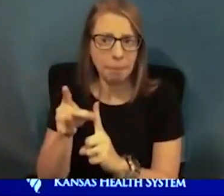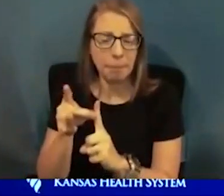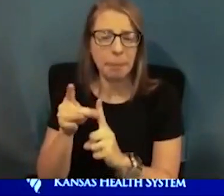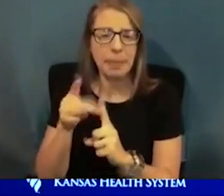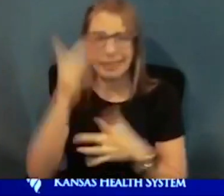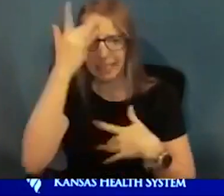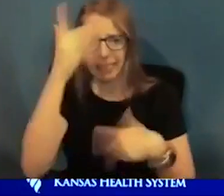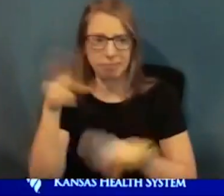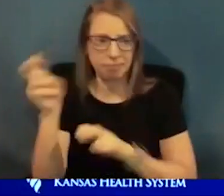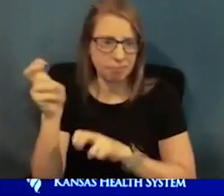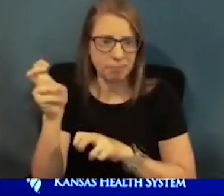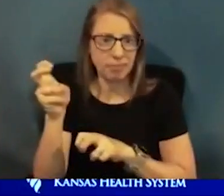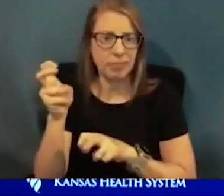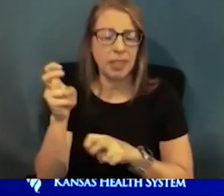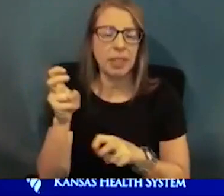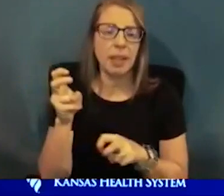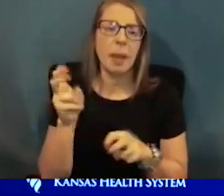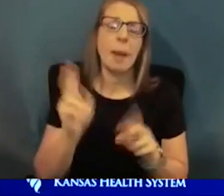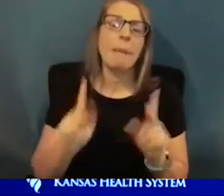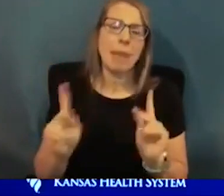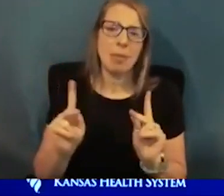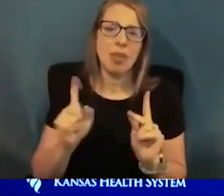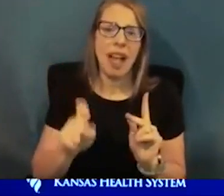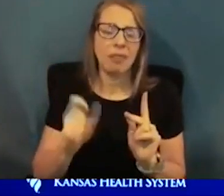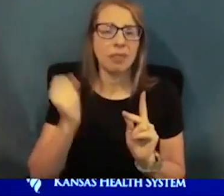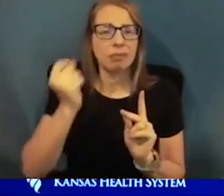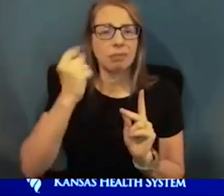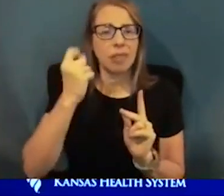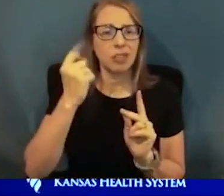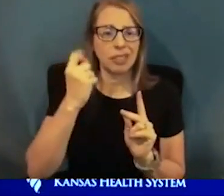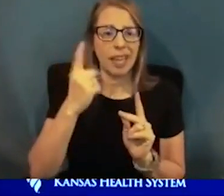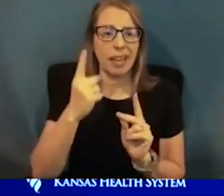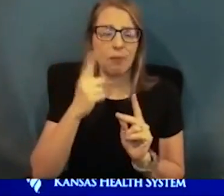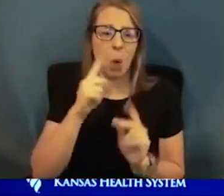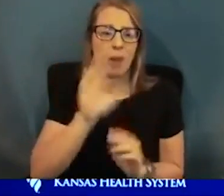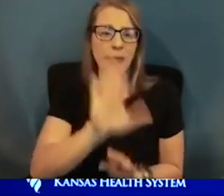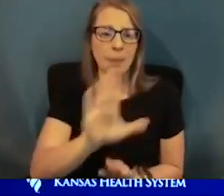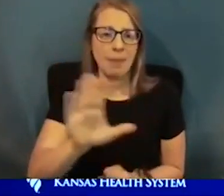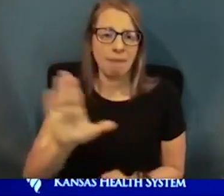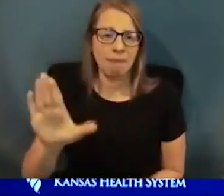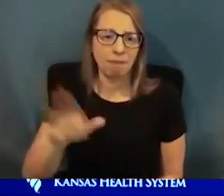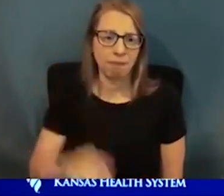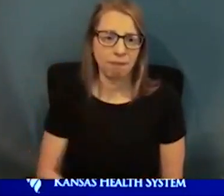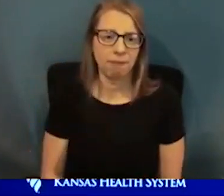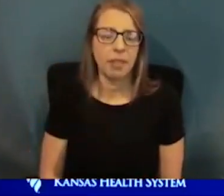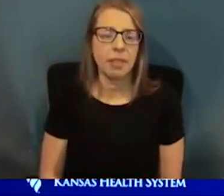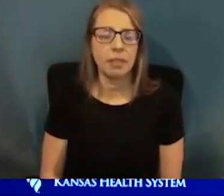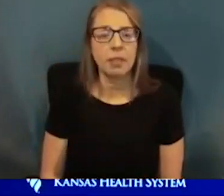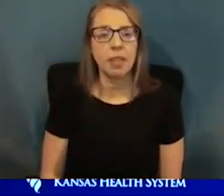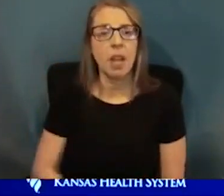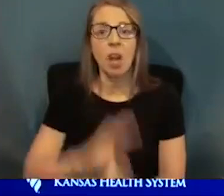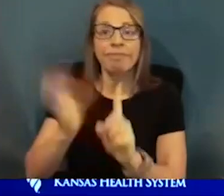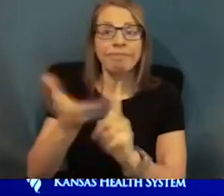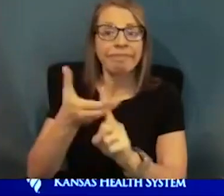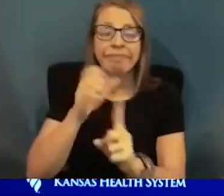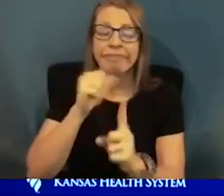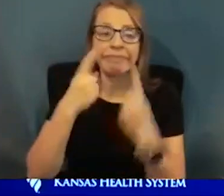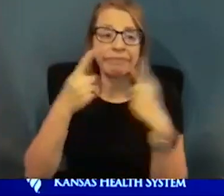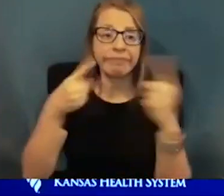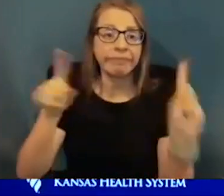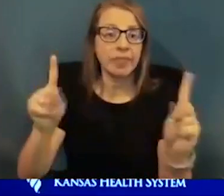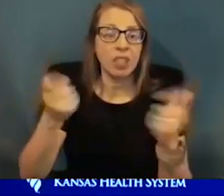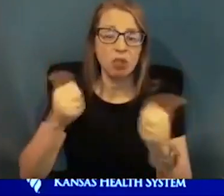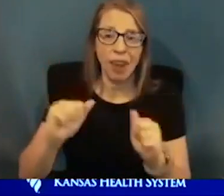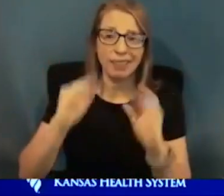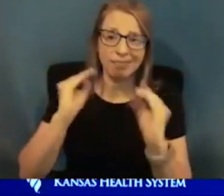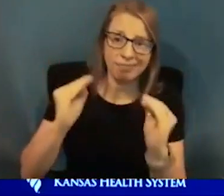on their own. Again, we've said coercion doesn't work. We need to keep giving our message of the science, of the medicine, of trying to protect